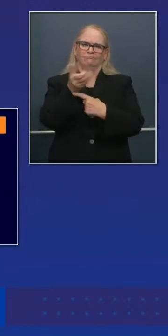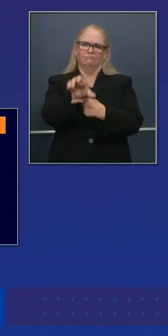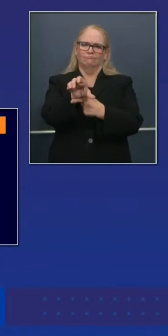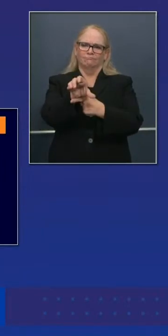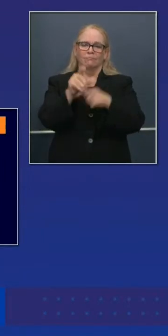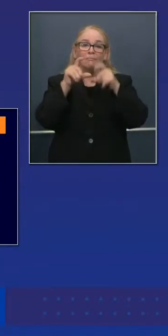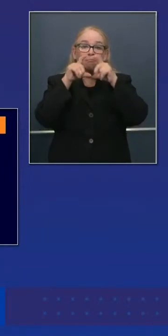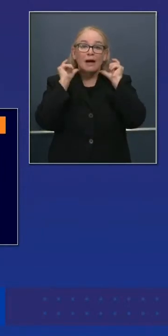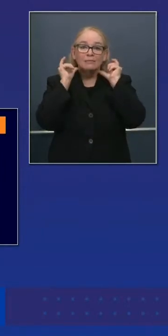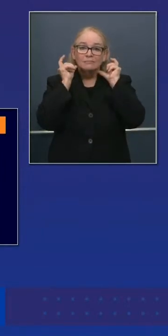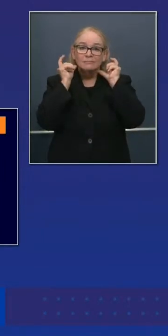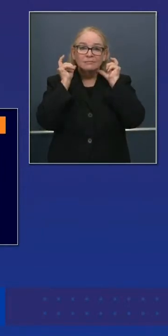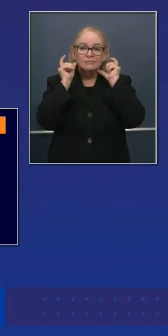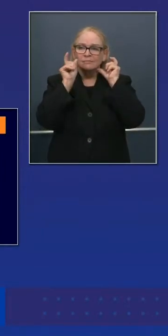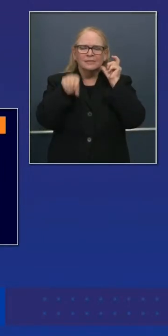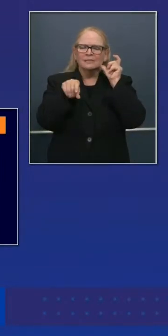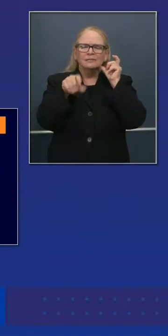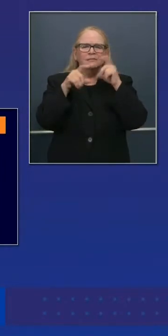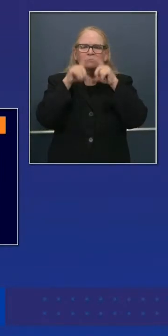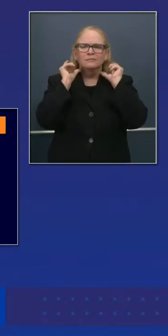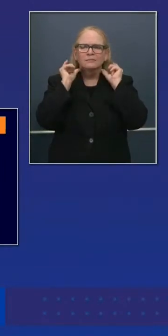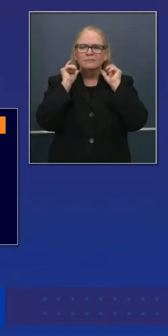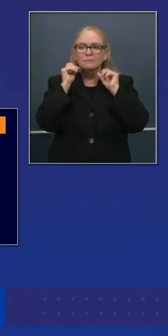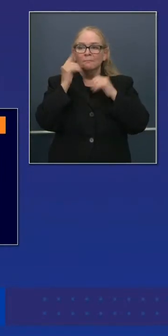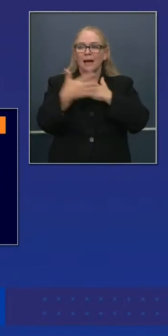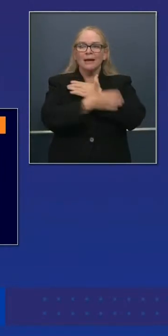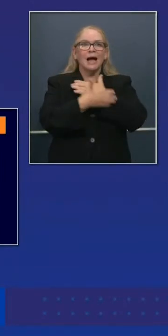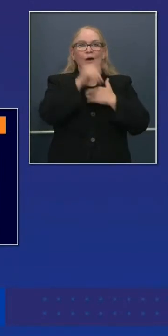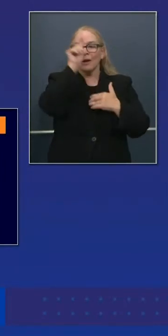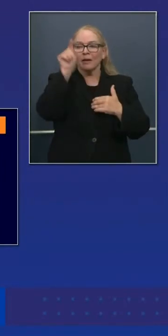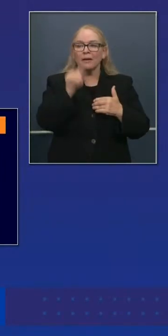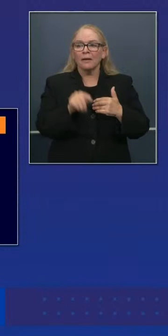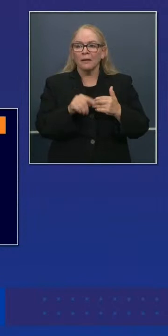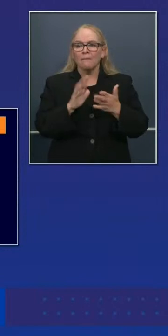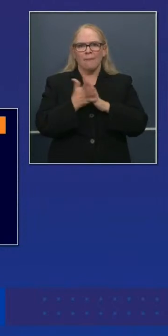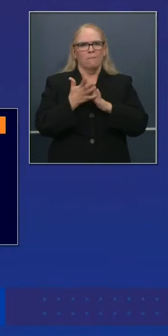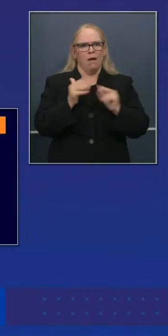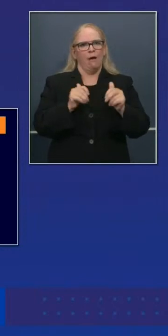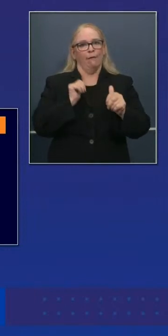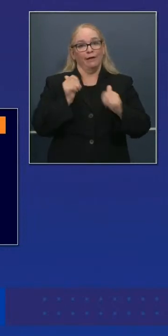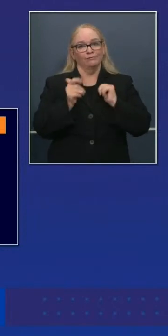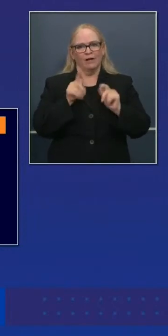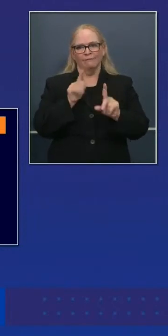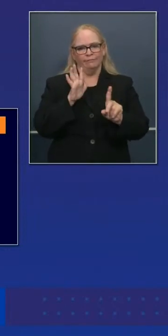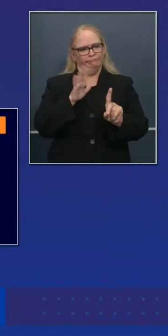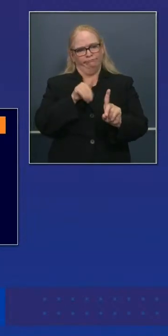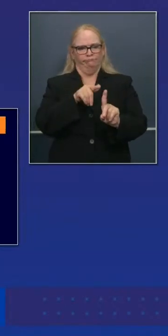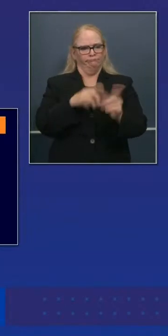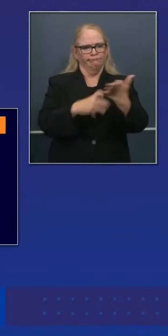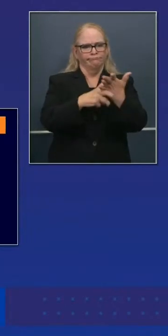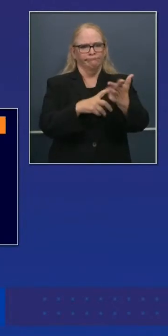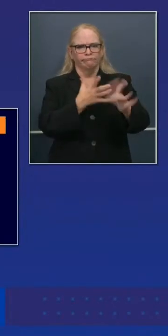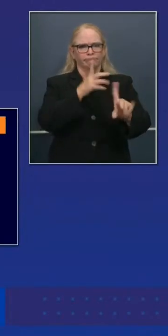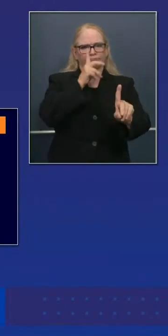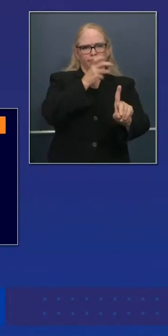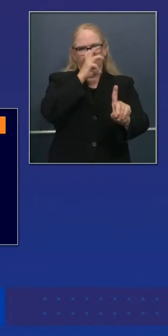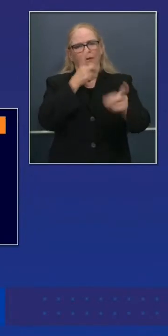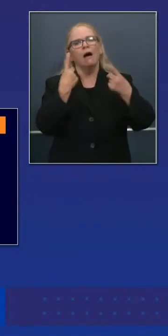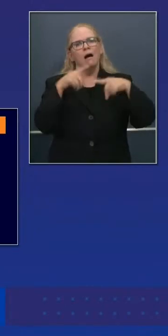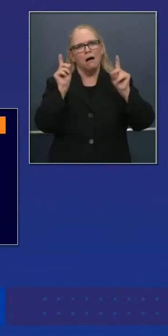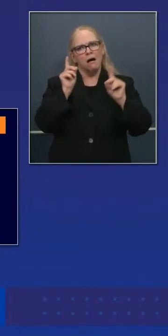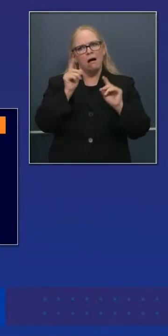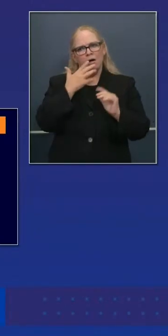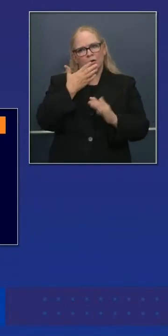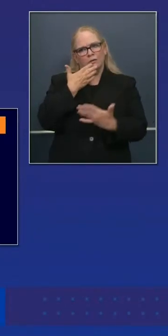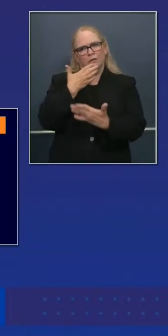wearing. You're seeing many, many different counties become more aggressive as it relates to enforcement related to a mask. And I